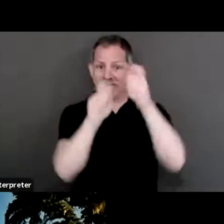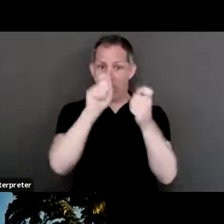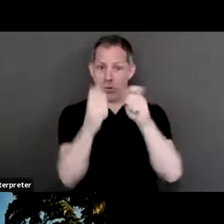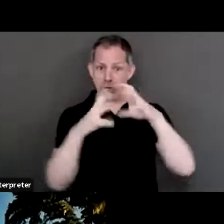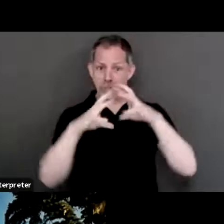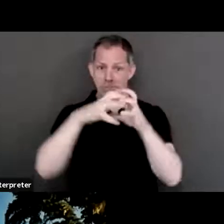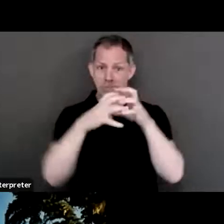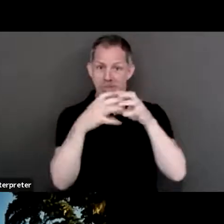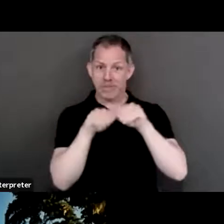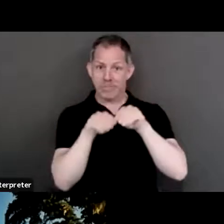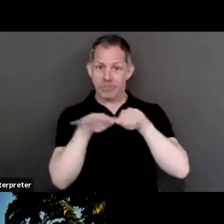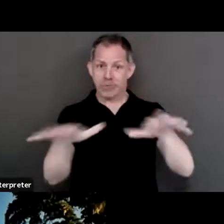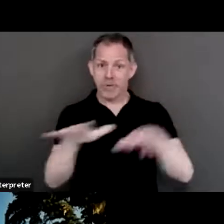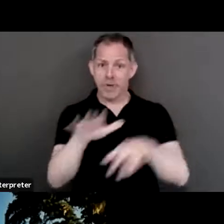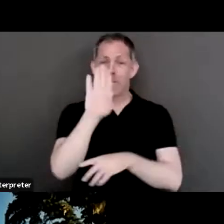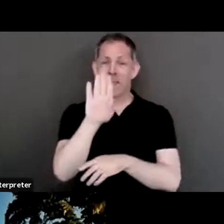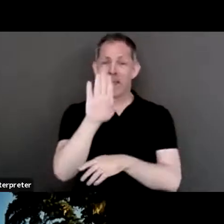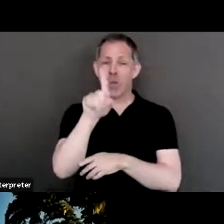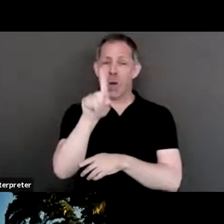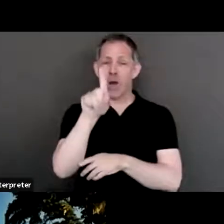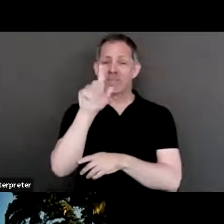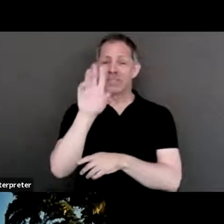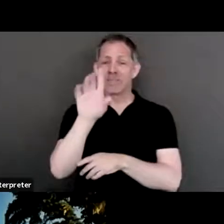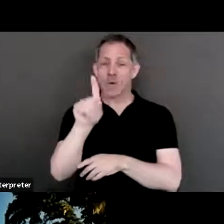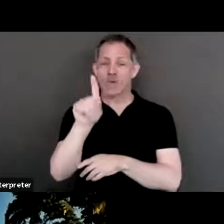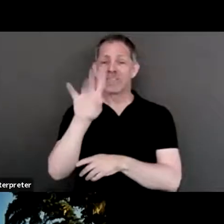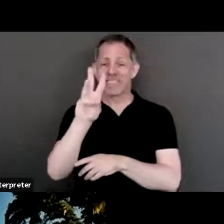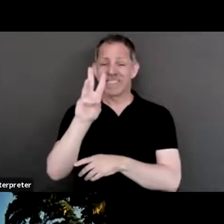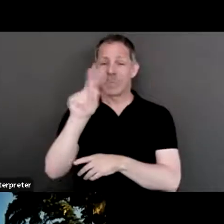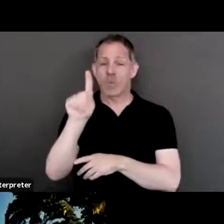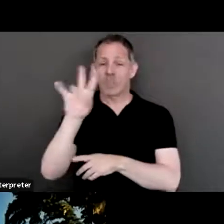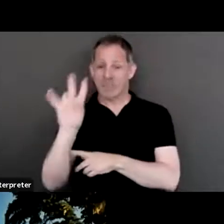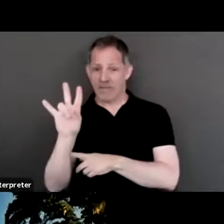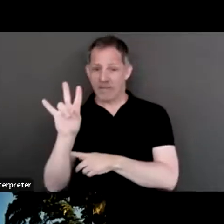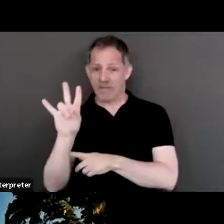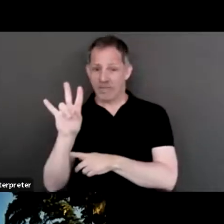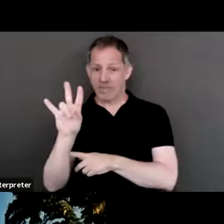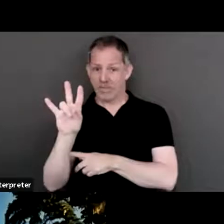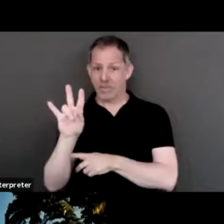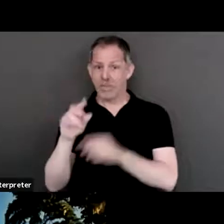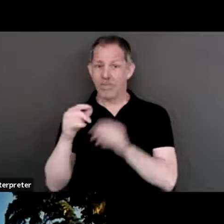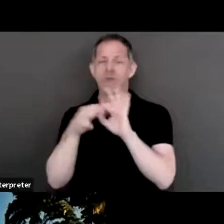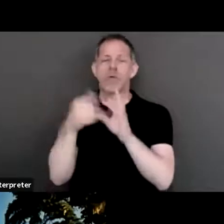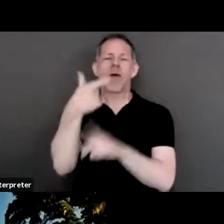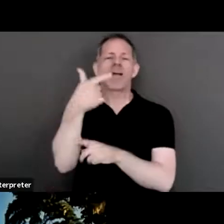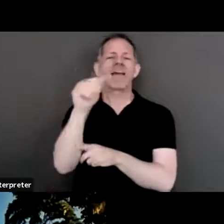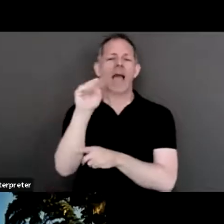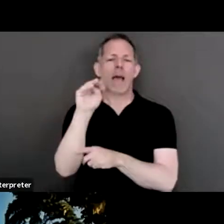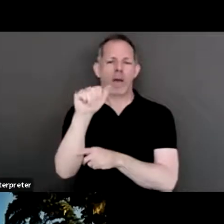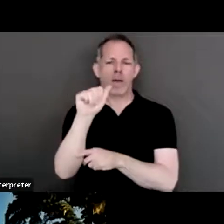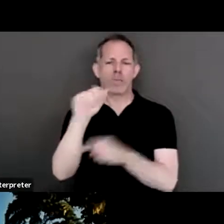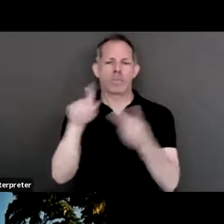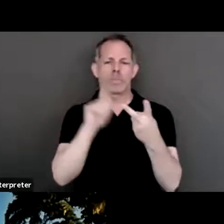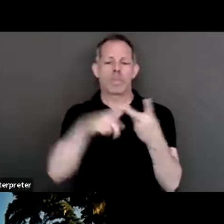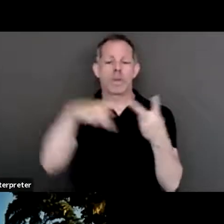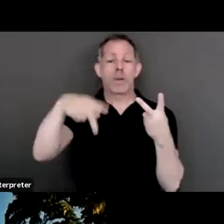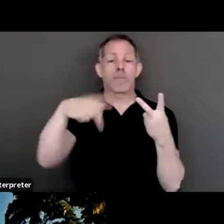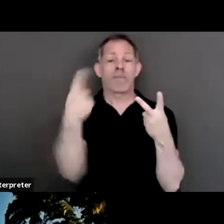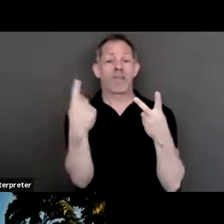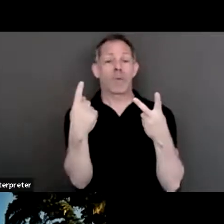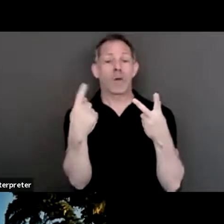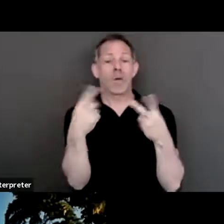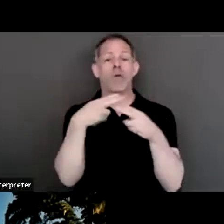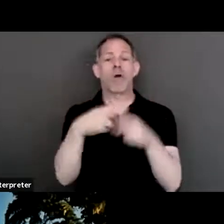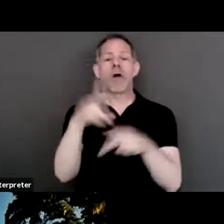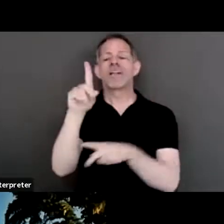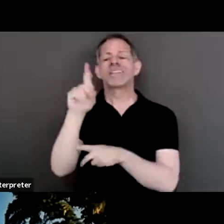B.1.617, also known as the Gamma, and the P.1, also known as Delta. Those two are